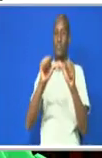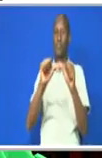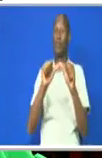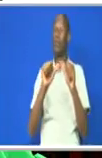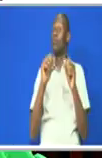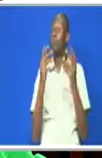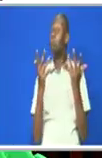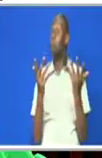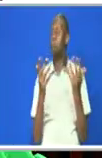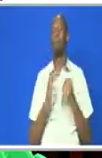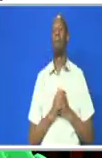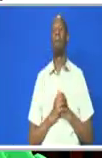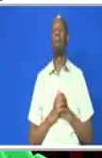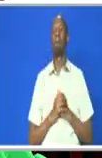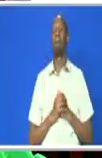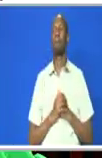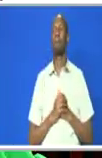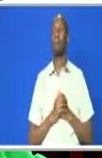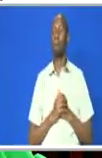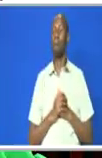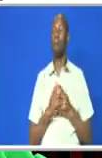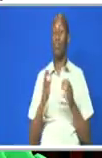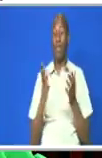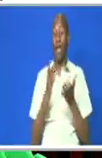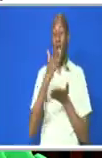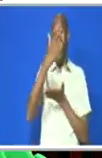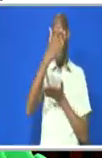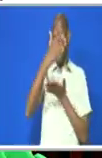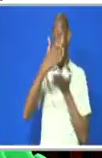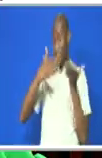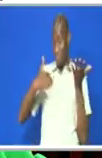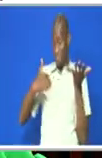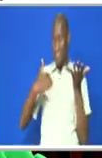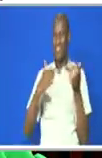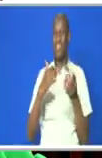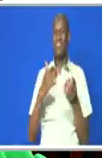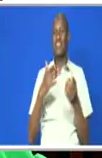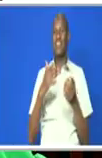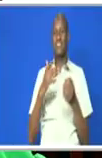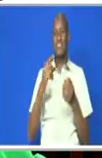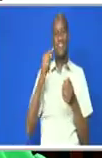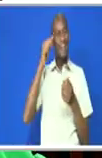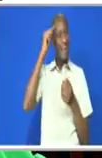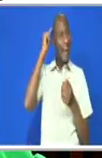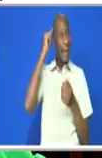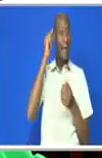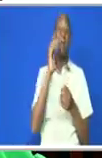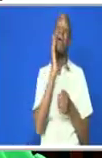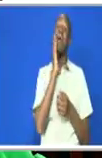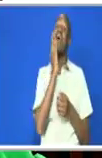do, she will remove the dark colors,